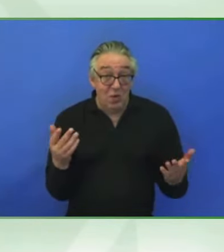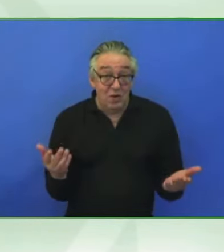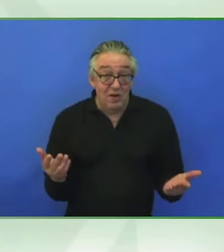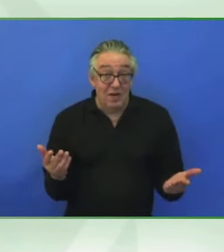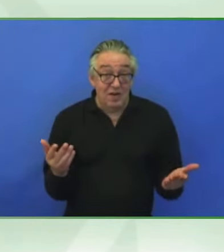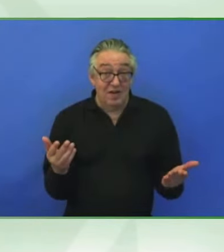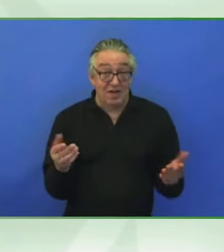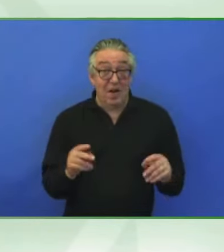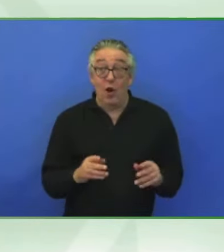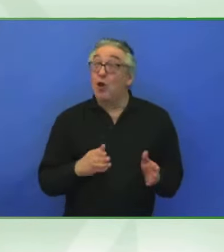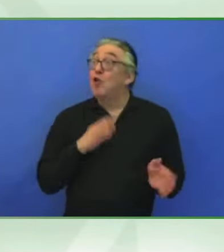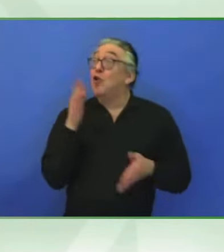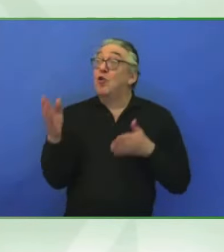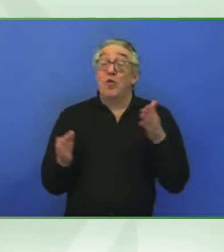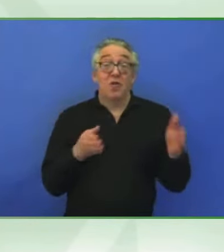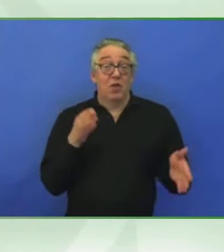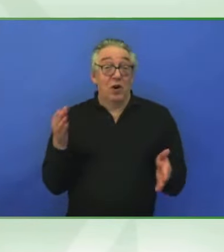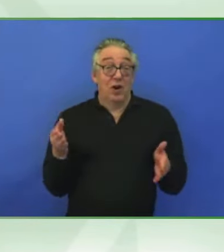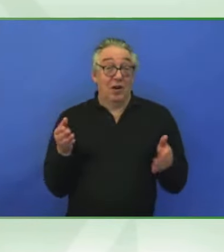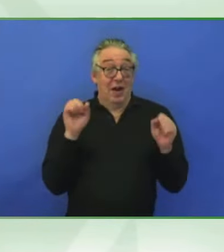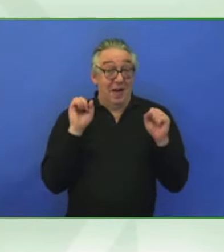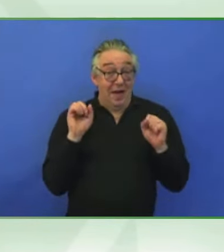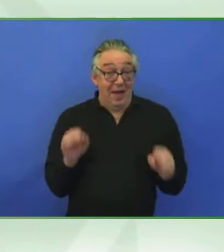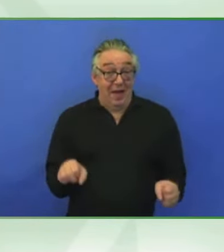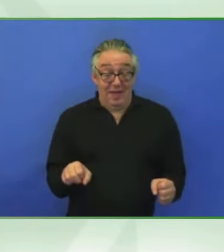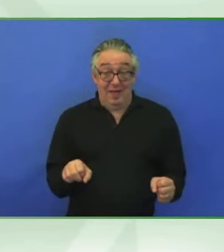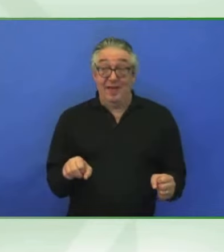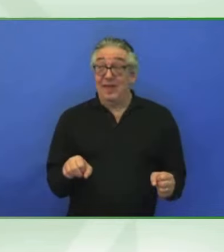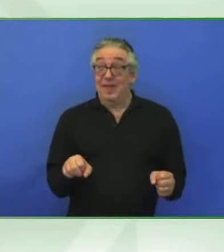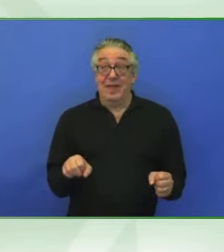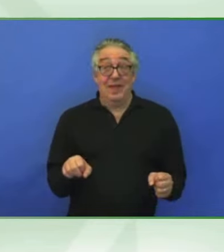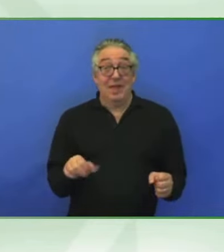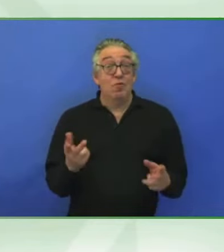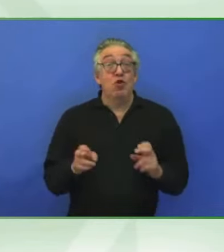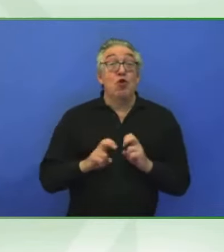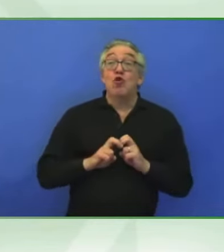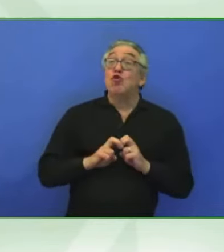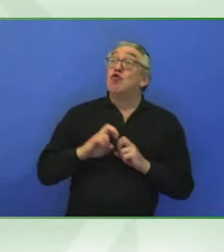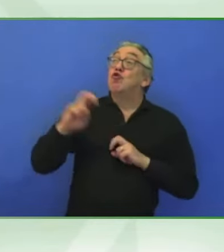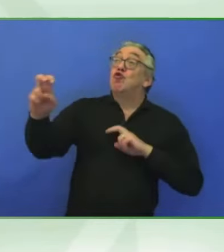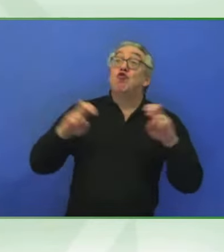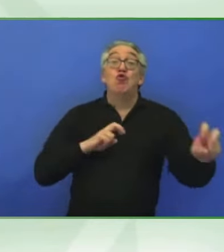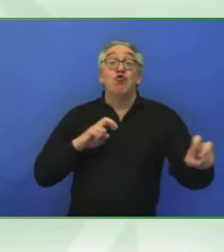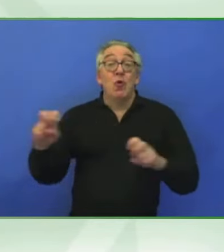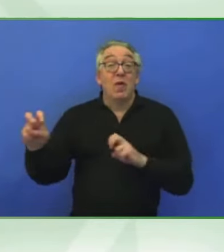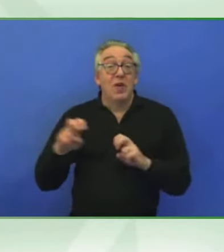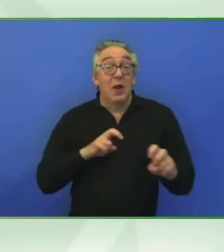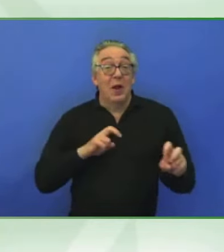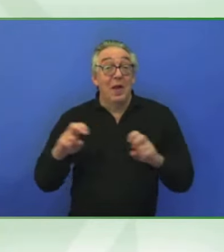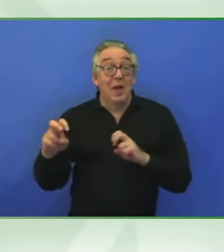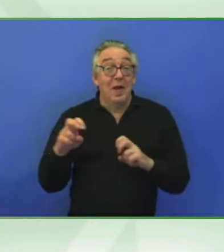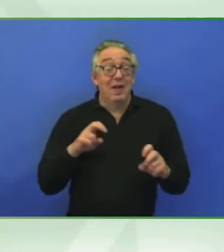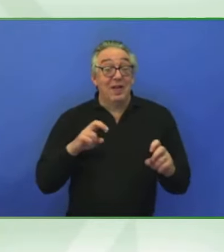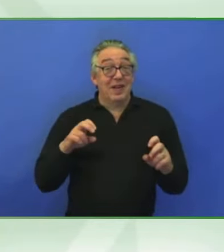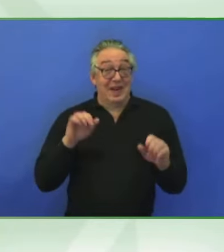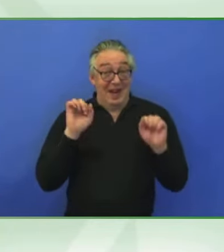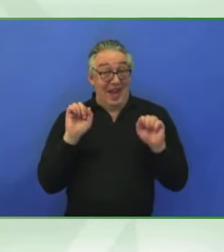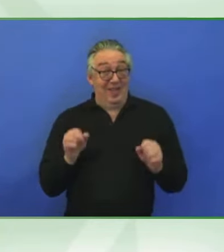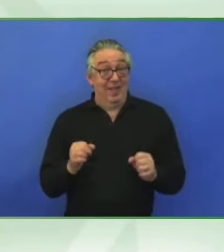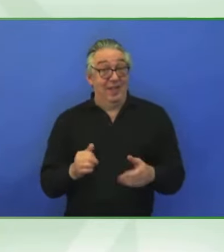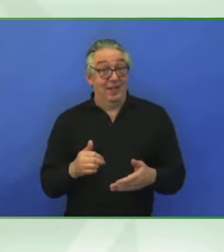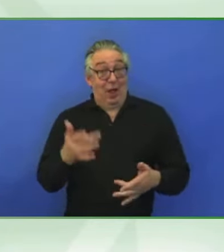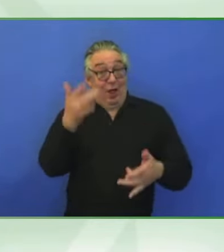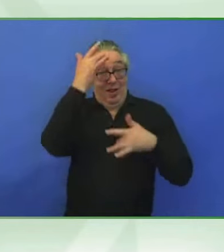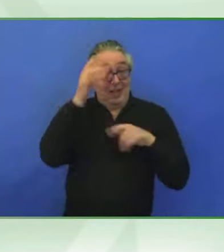the HIV virus was spread through travel. What is it that the transport systems can do to make sure people are safe